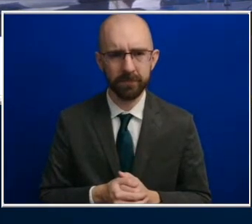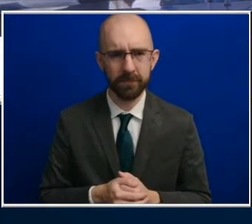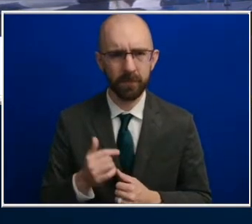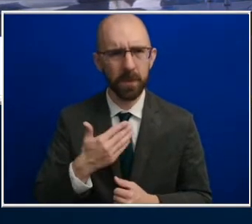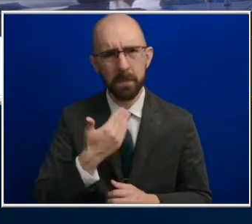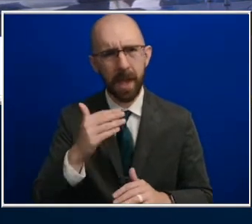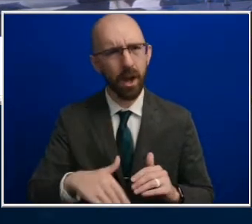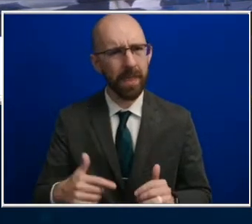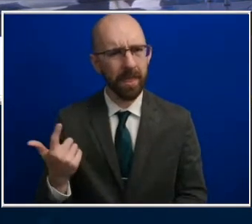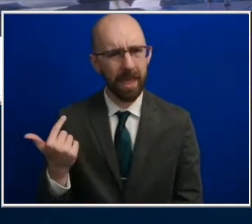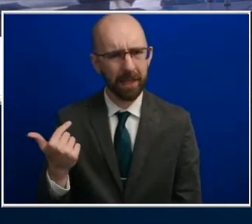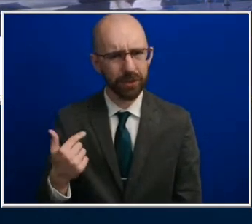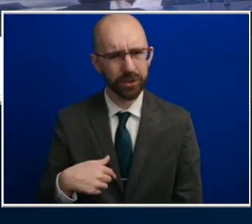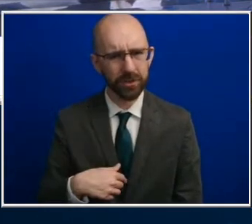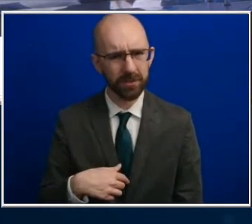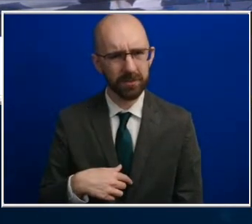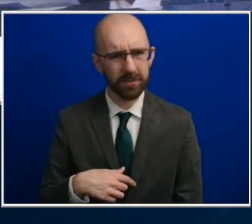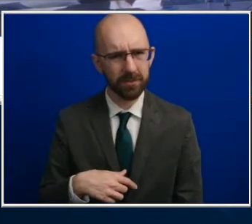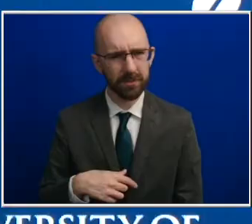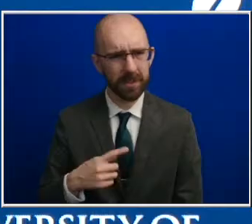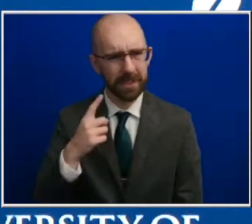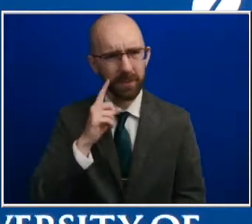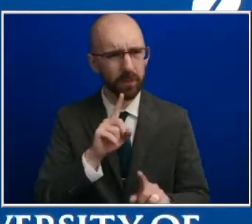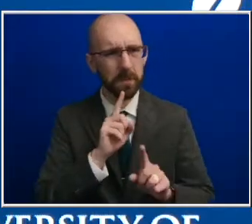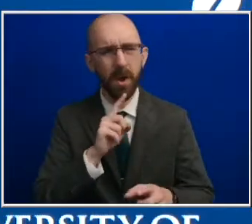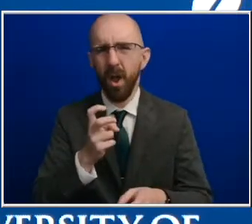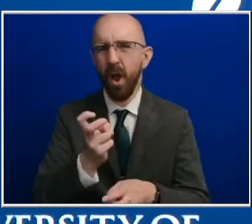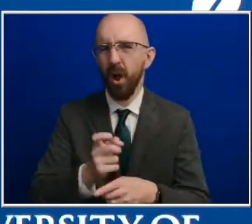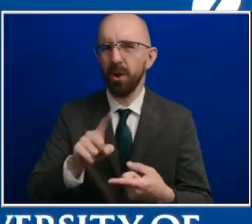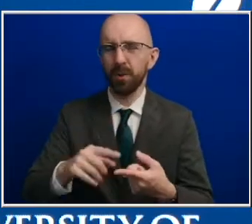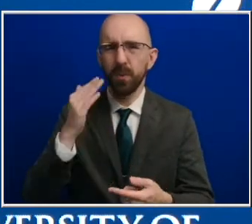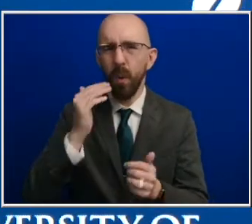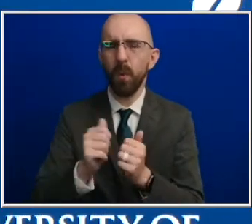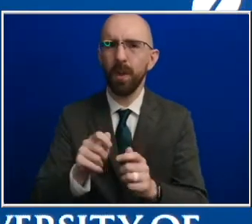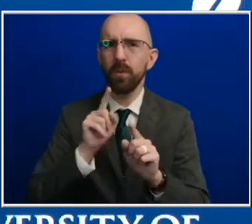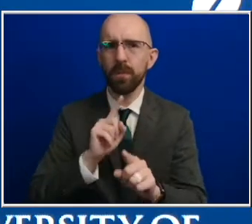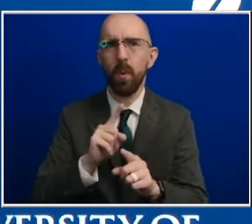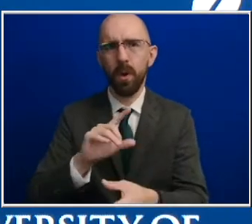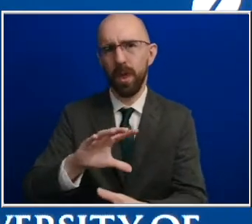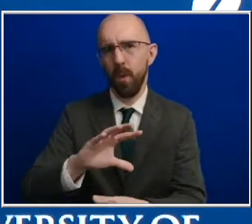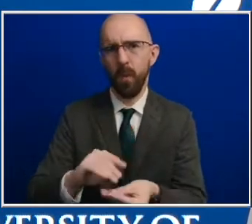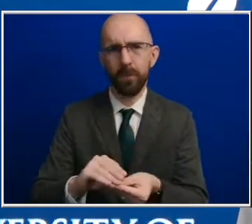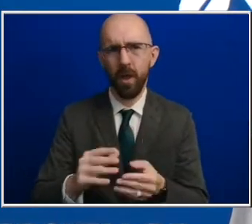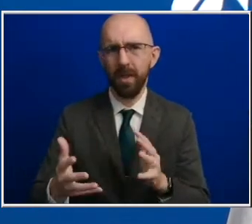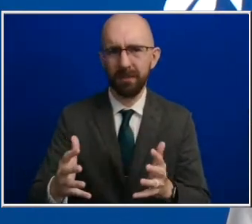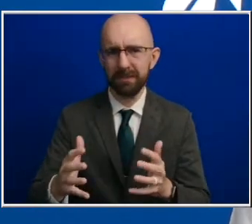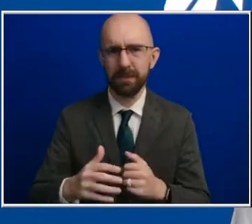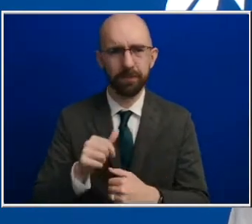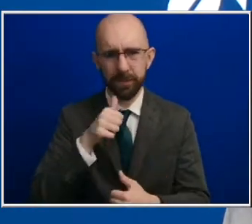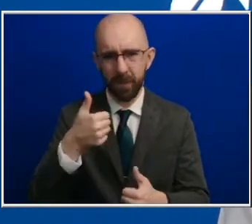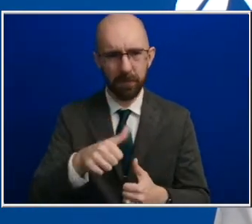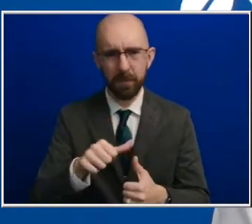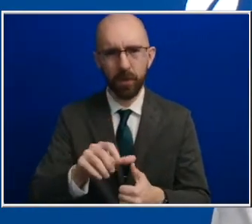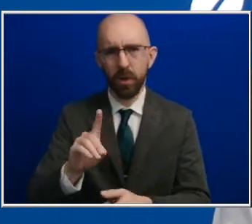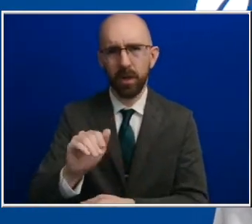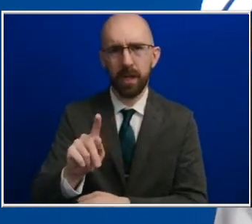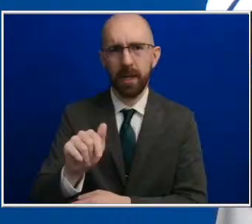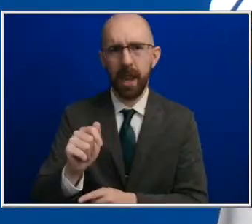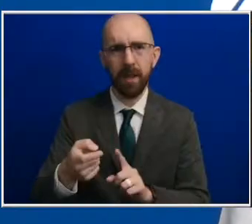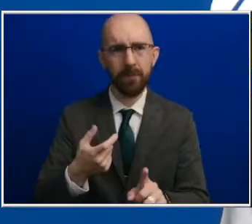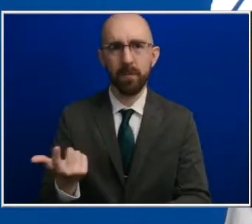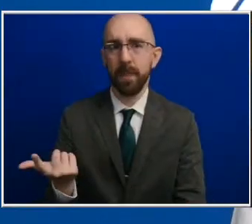year? Or is it I think lack of reporting. Yeah, it's hard to tell on the reporting overall. You know, I don't remember the data from a year